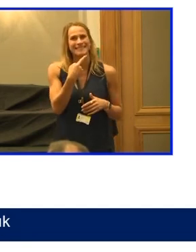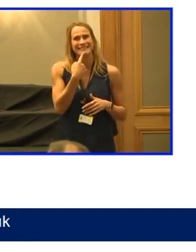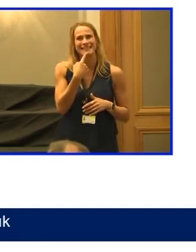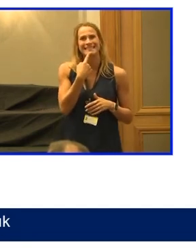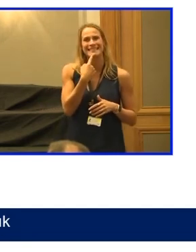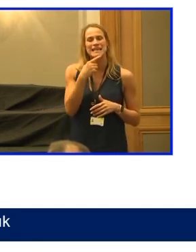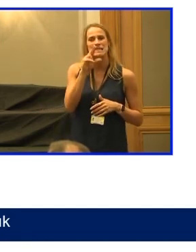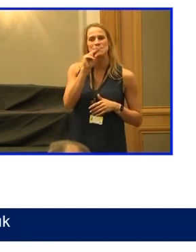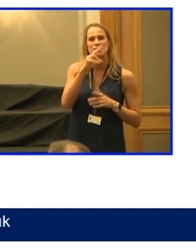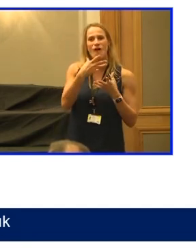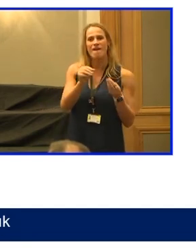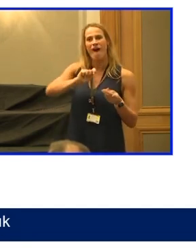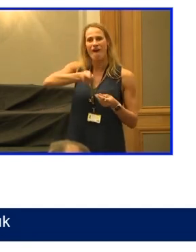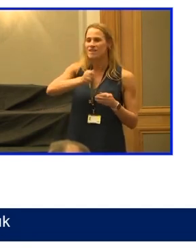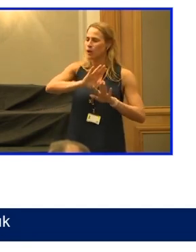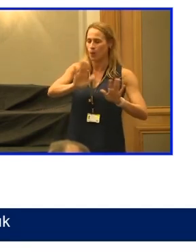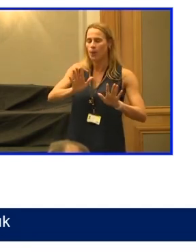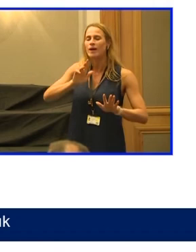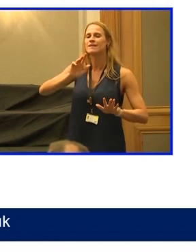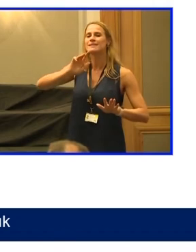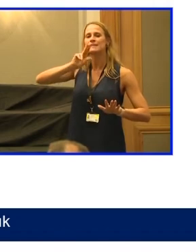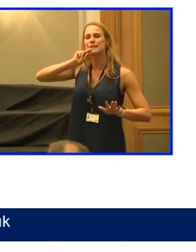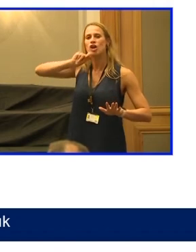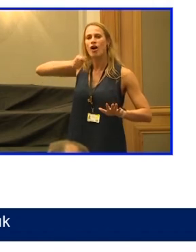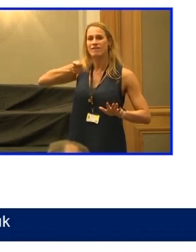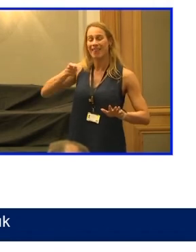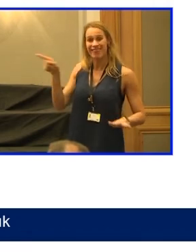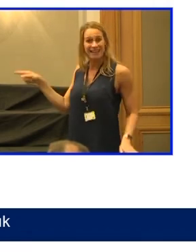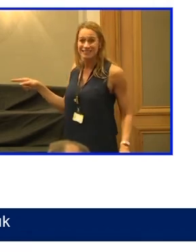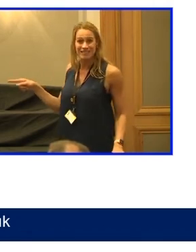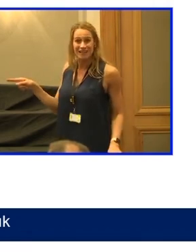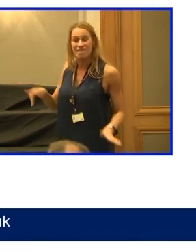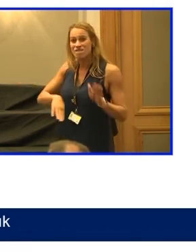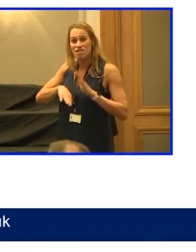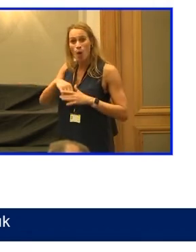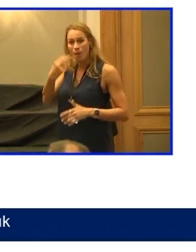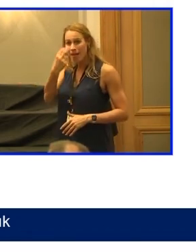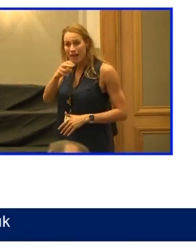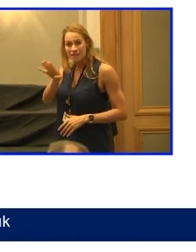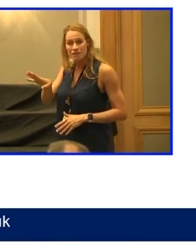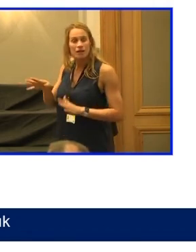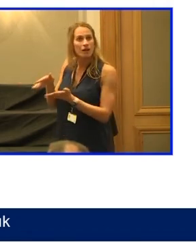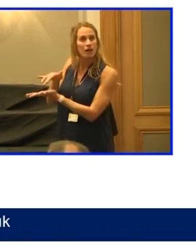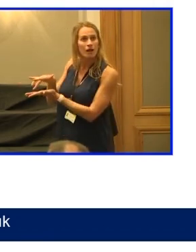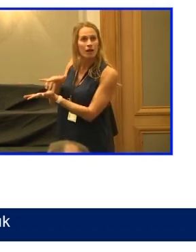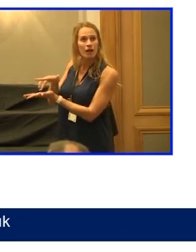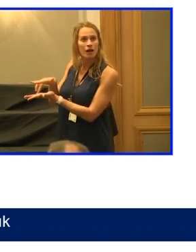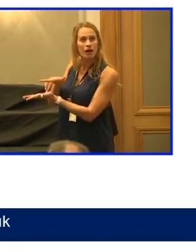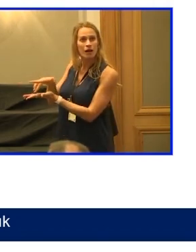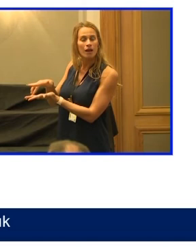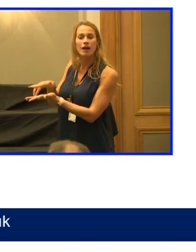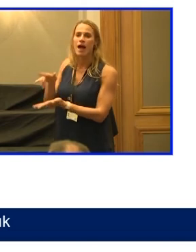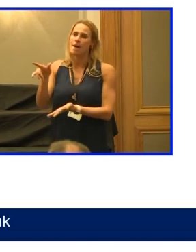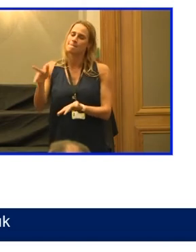Speech on. Now, that is total blindness, okay, on the spectrum. But future-proofing us, because I'm all